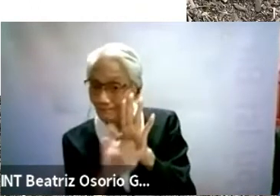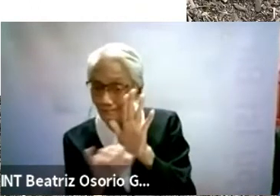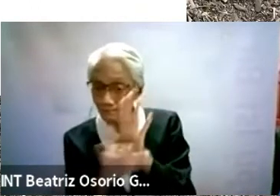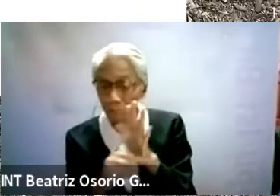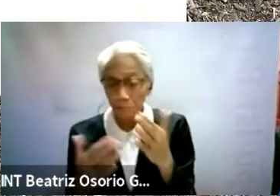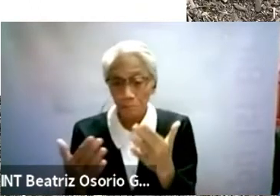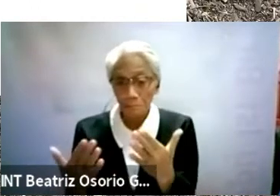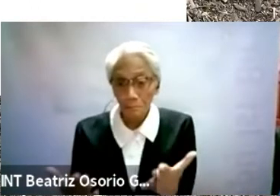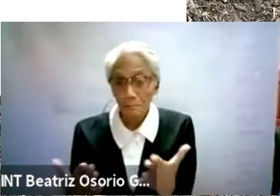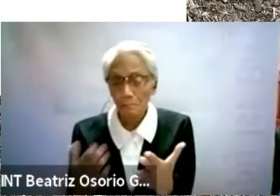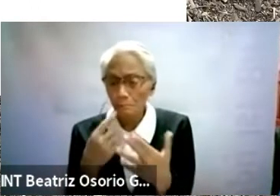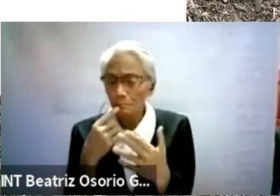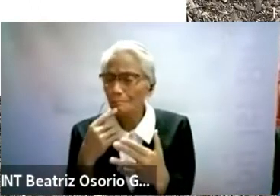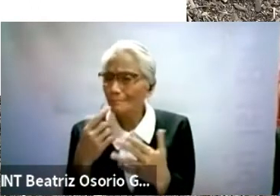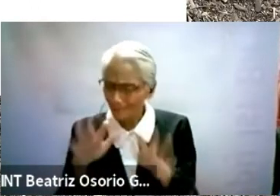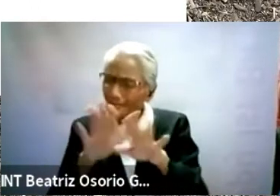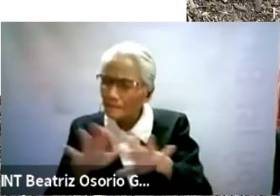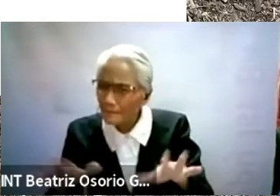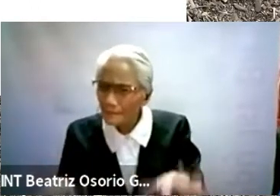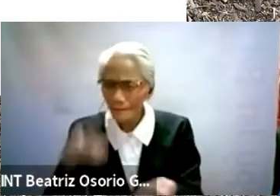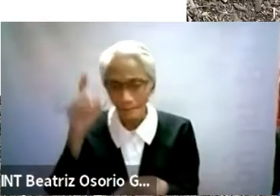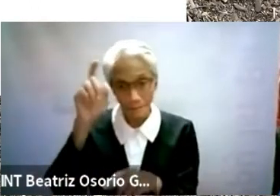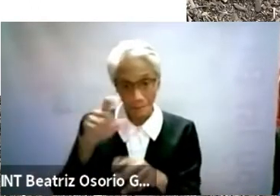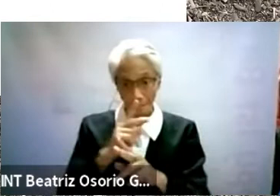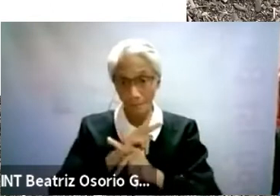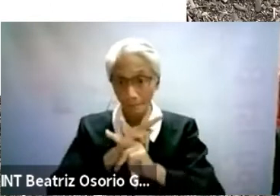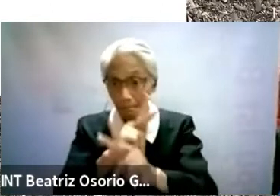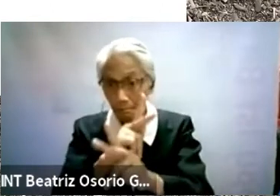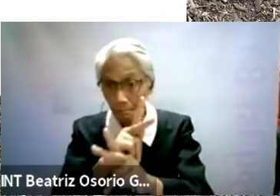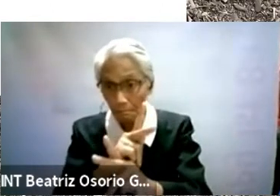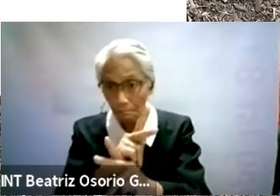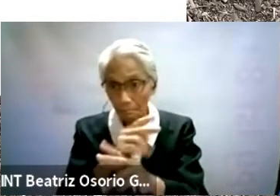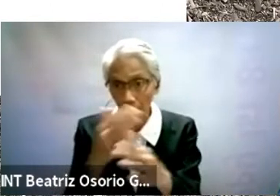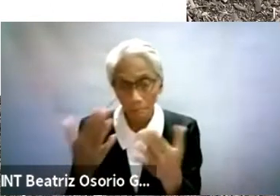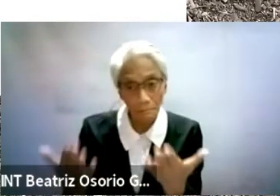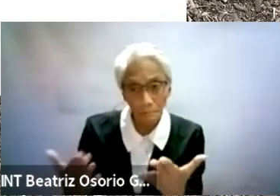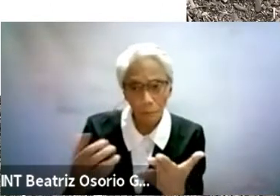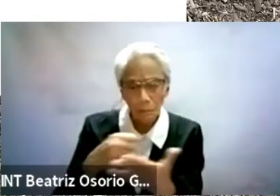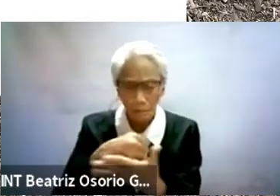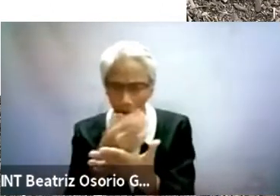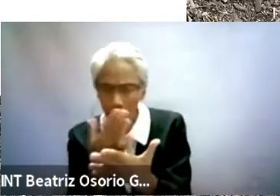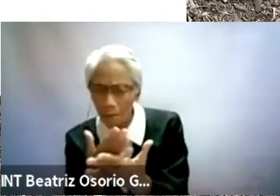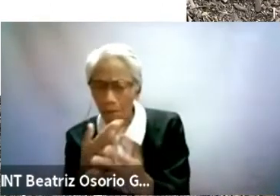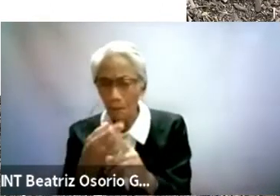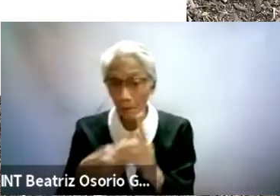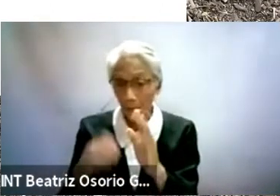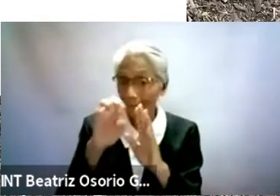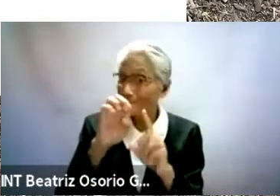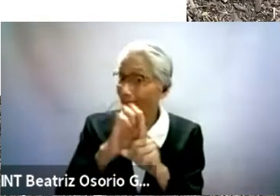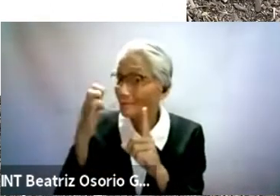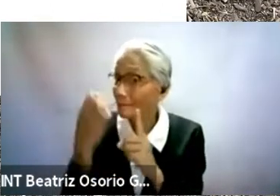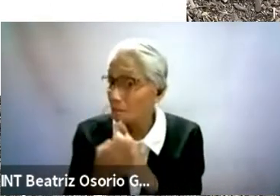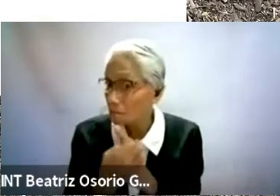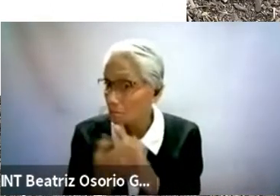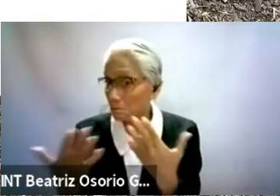that children should be protected from harms in the digital environment up to the age of 18 across